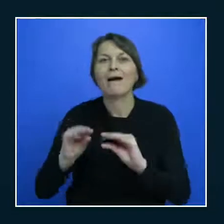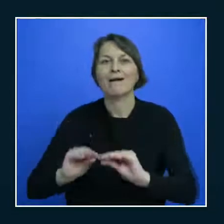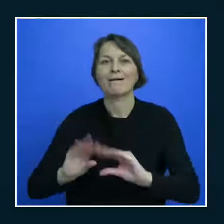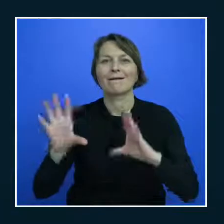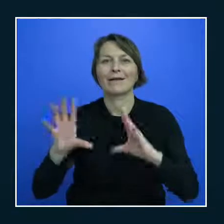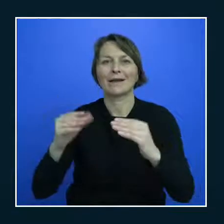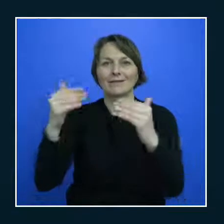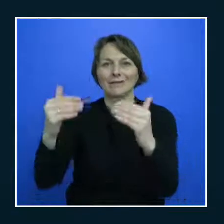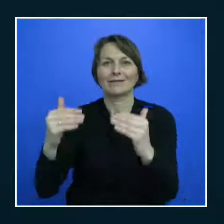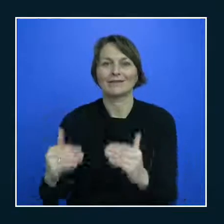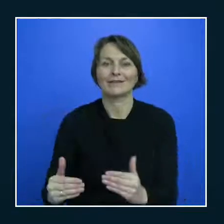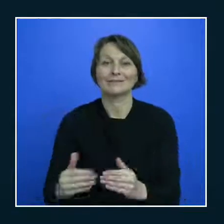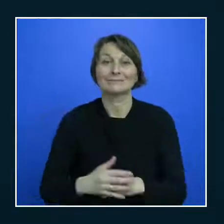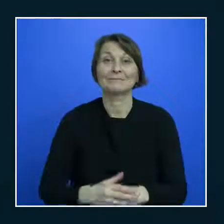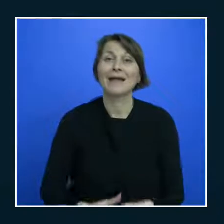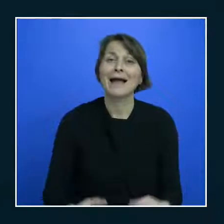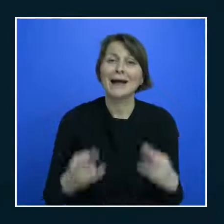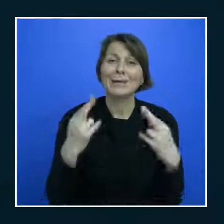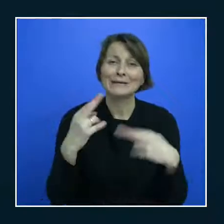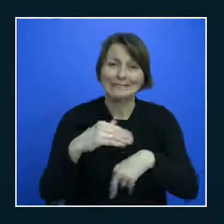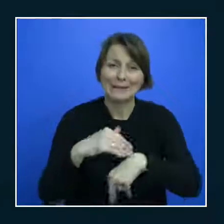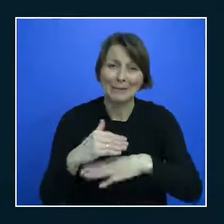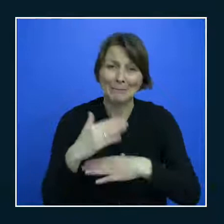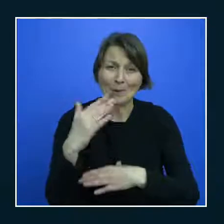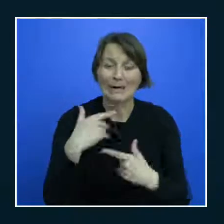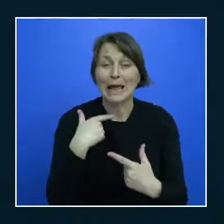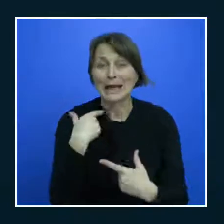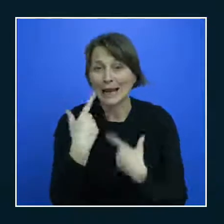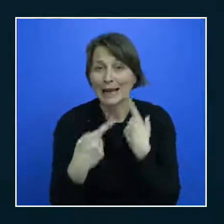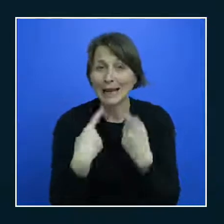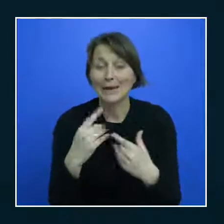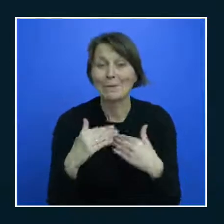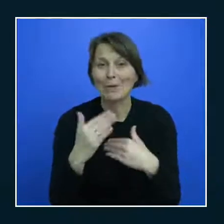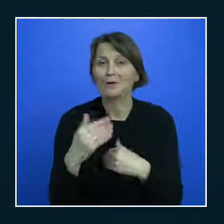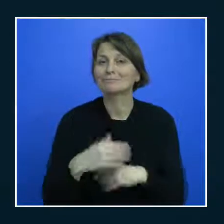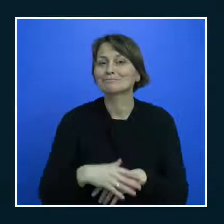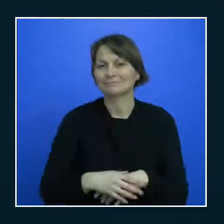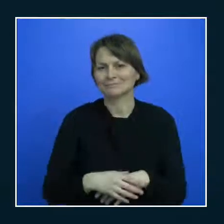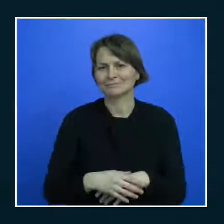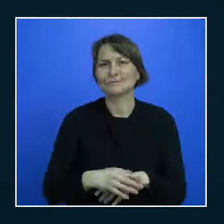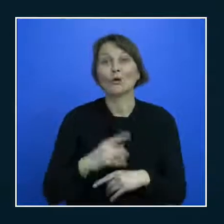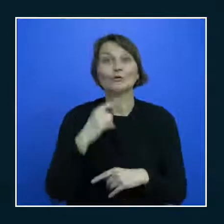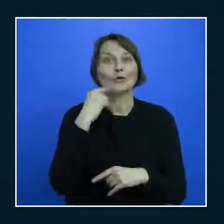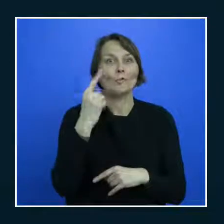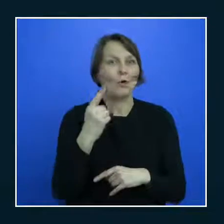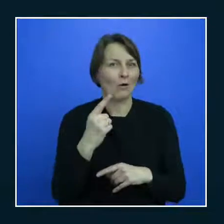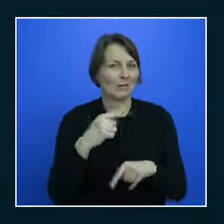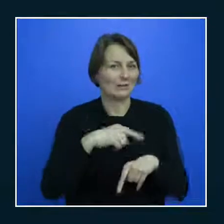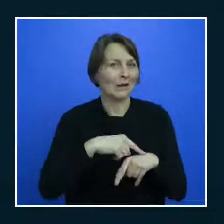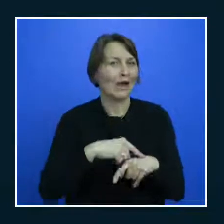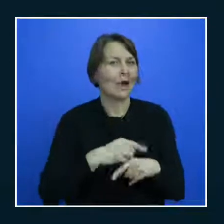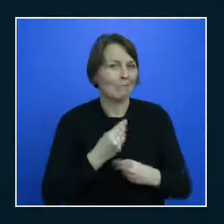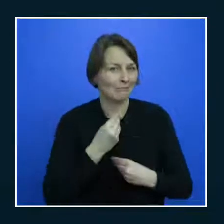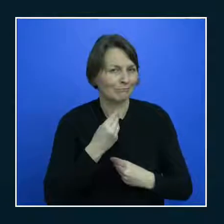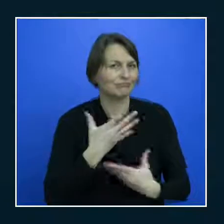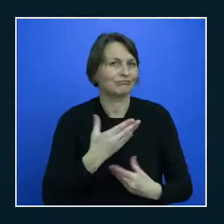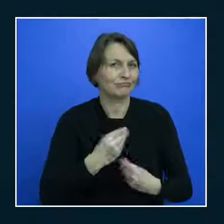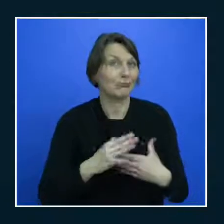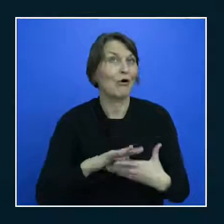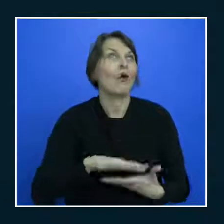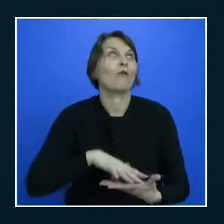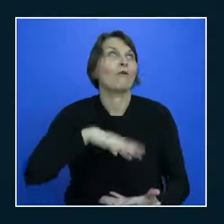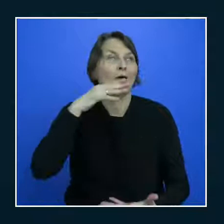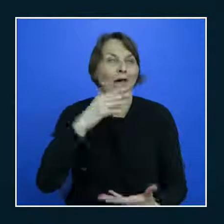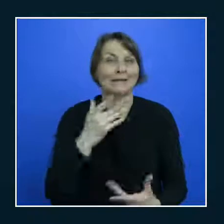wish we had more time, but it's really cool. And I do have more time. I'm gonna have Luis tomorrow on to talk about this. It's actually really